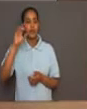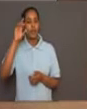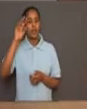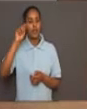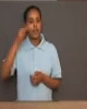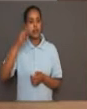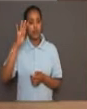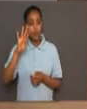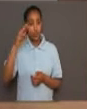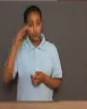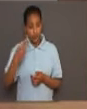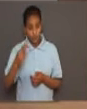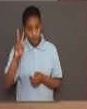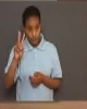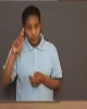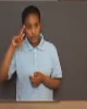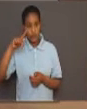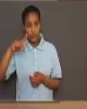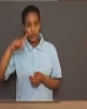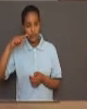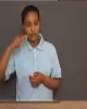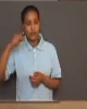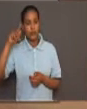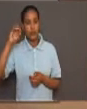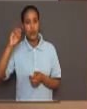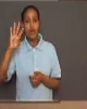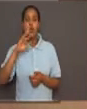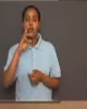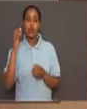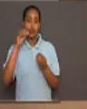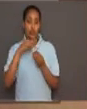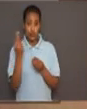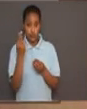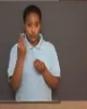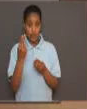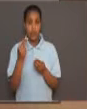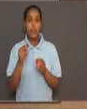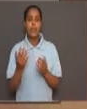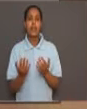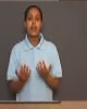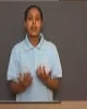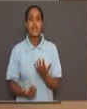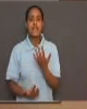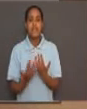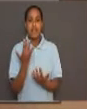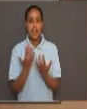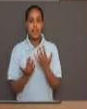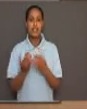Diammonium monohydrogen phosphate can also be used as fire